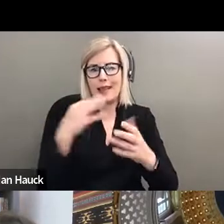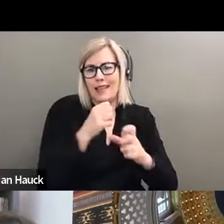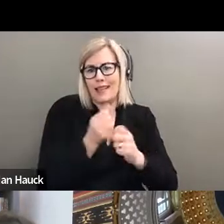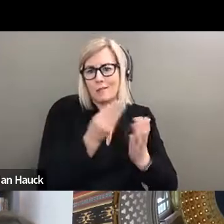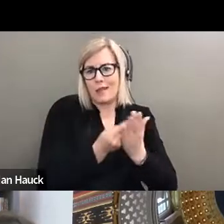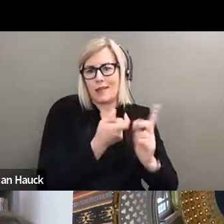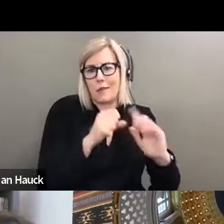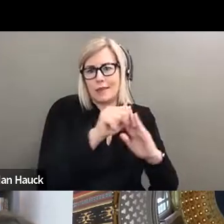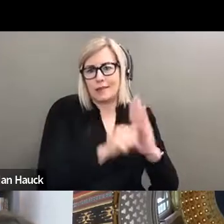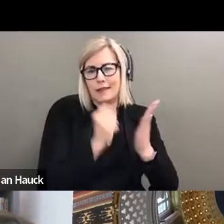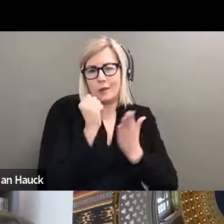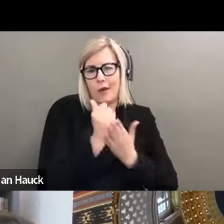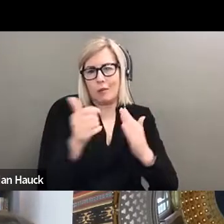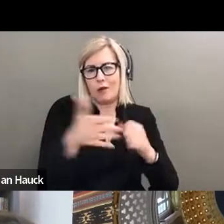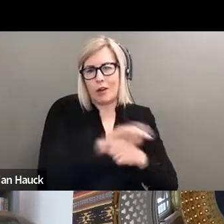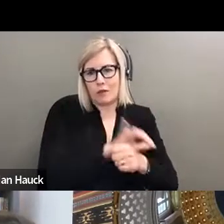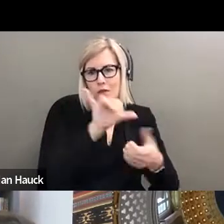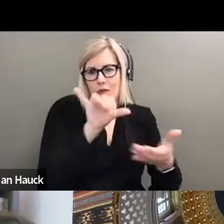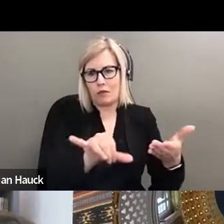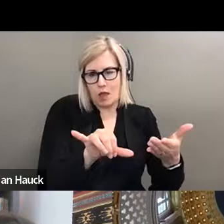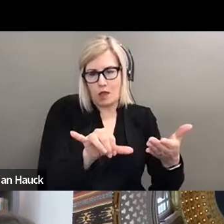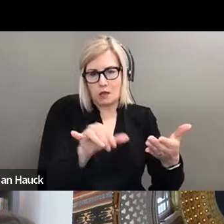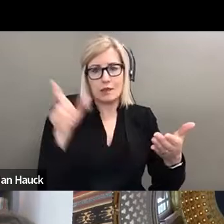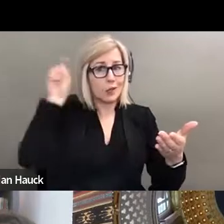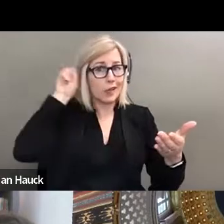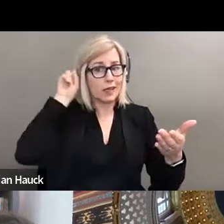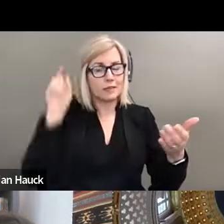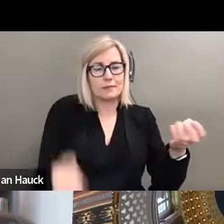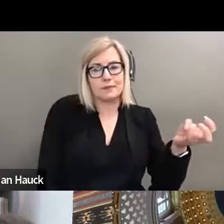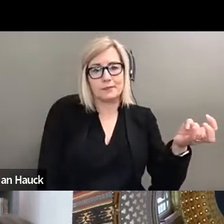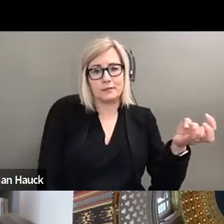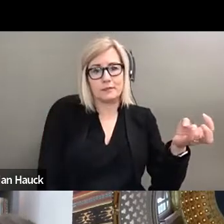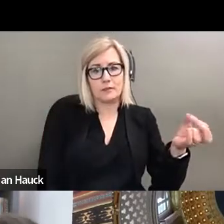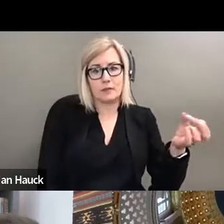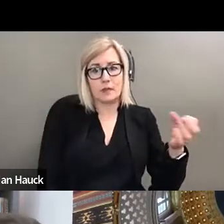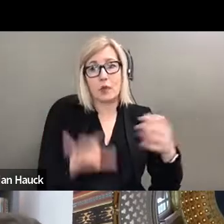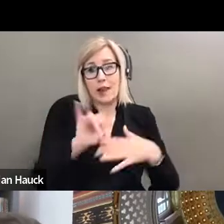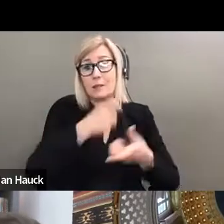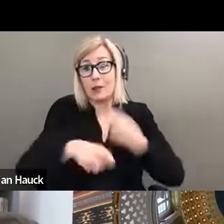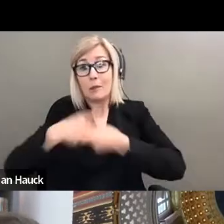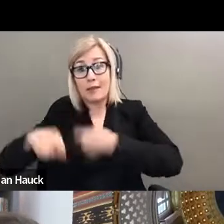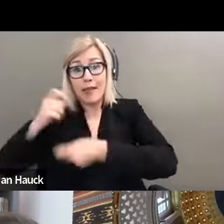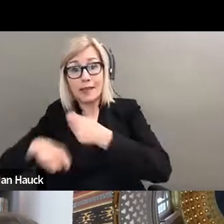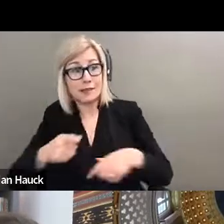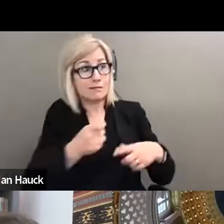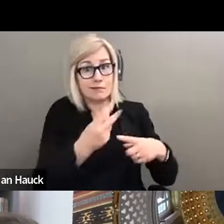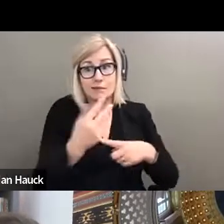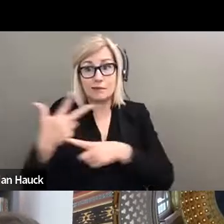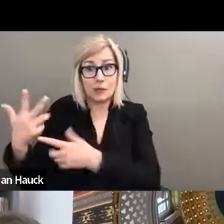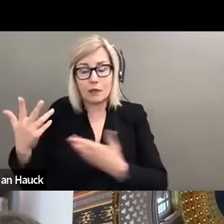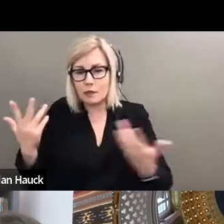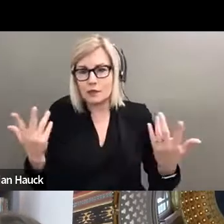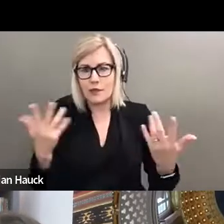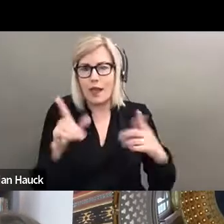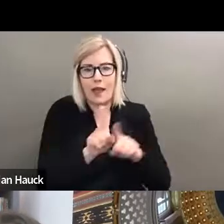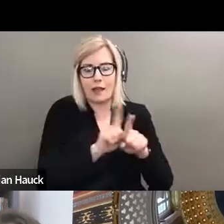from the state to help cover those hearing aids, which have to be replaced every couple years as the